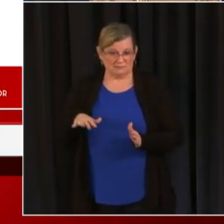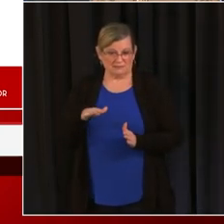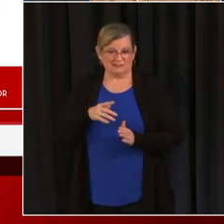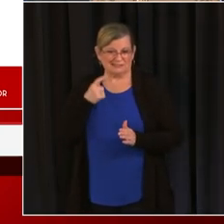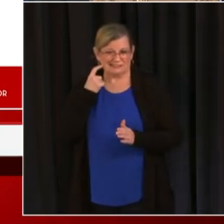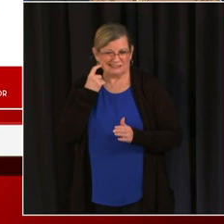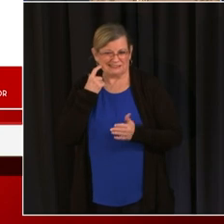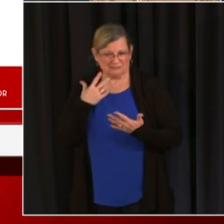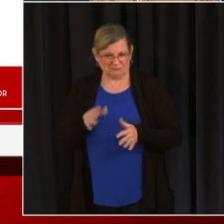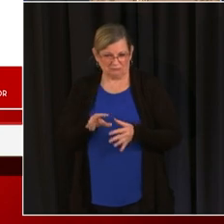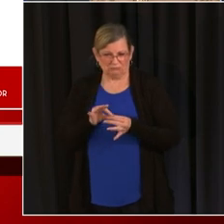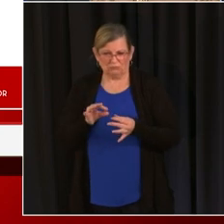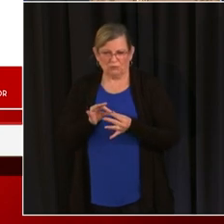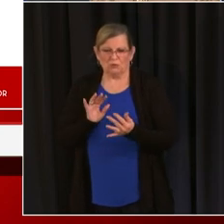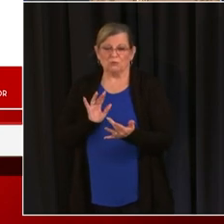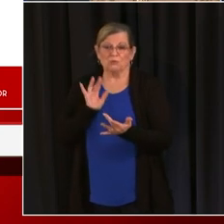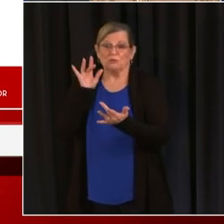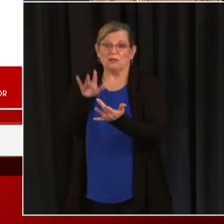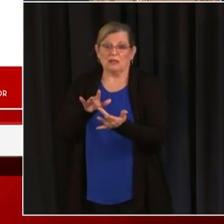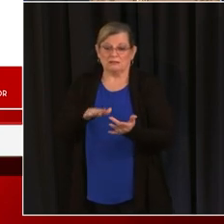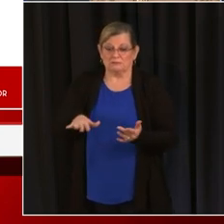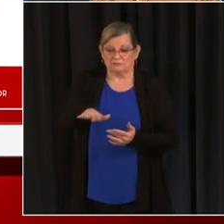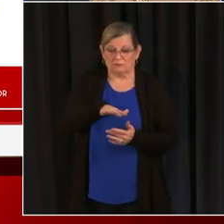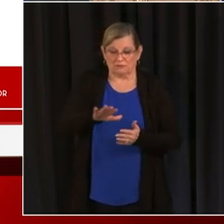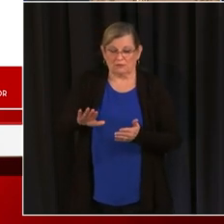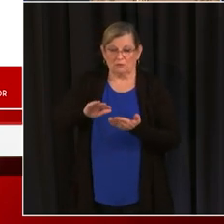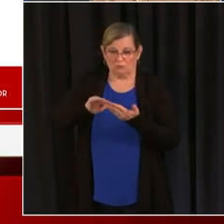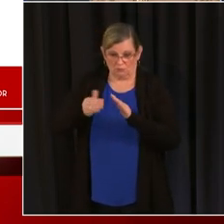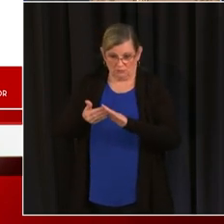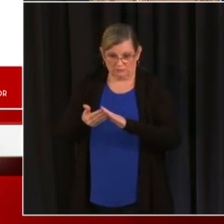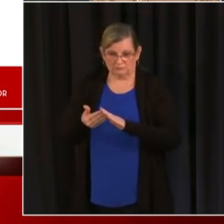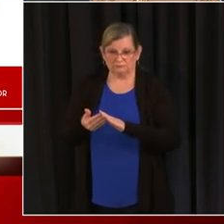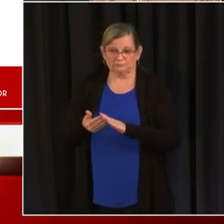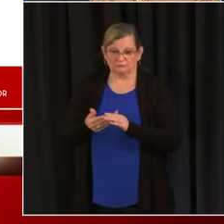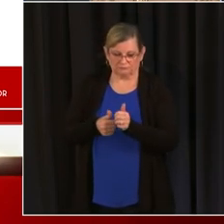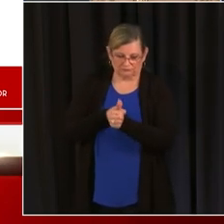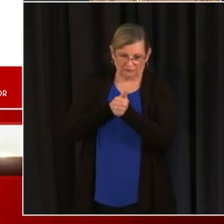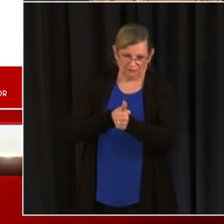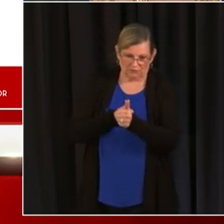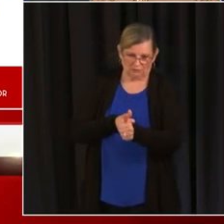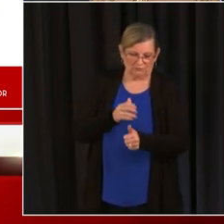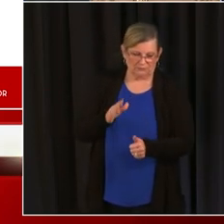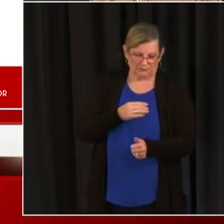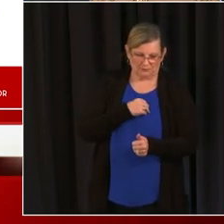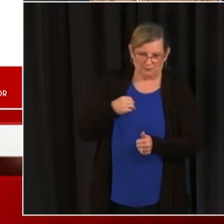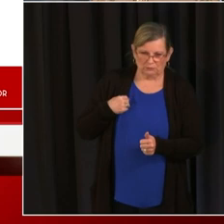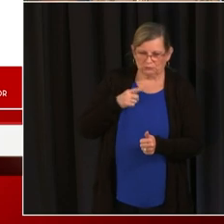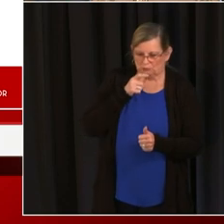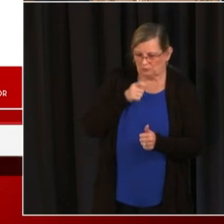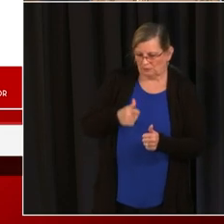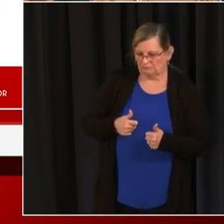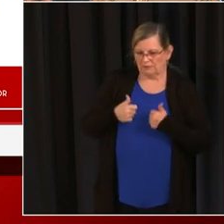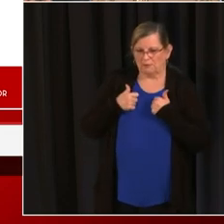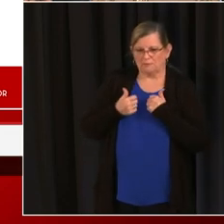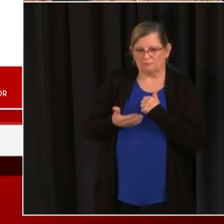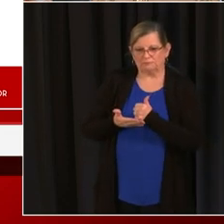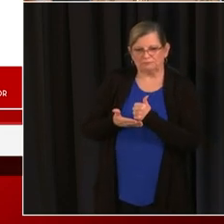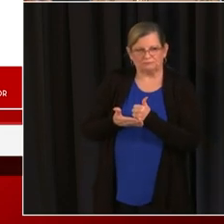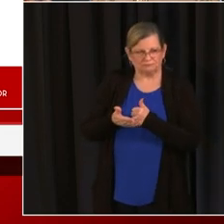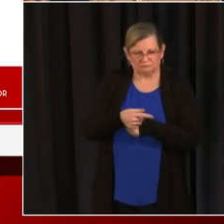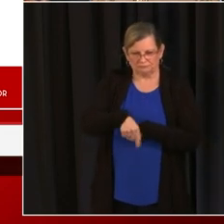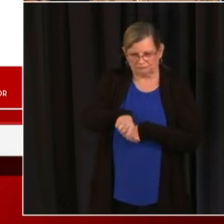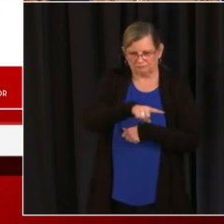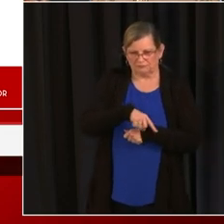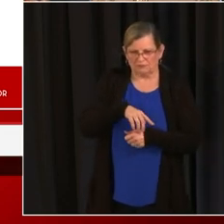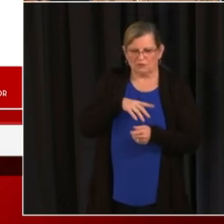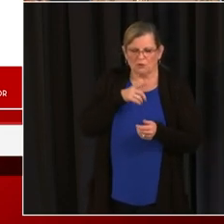indicate that they will reach out to their communities, their parishioners, to help us reach vulnerable